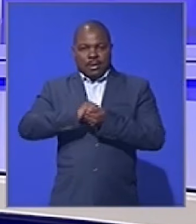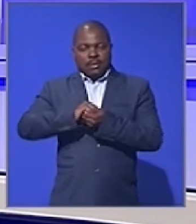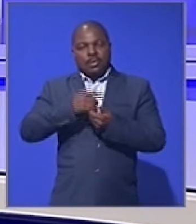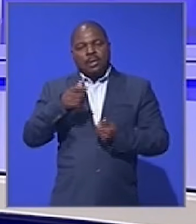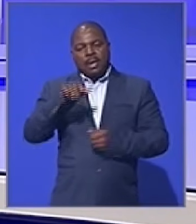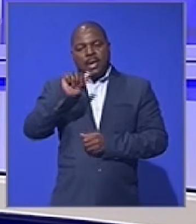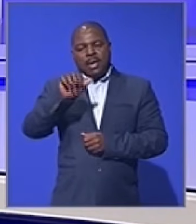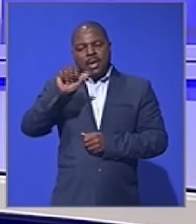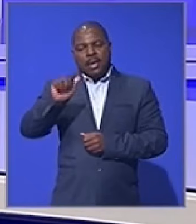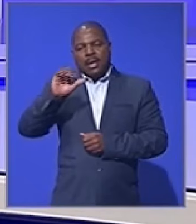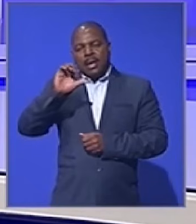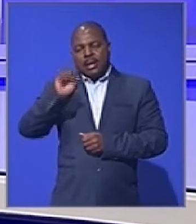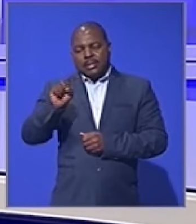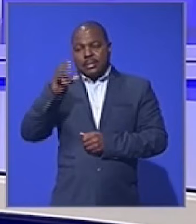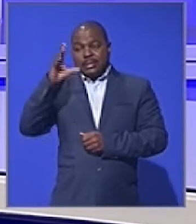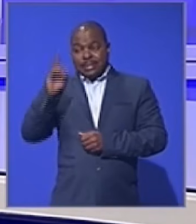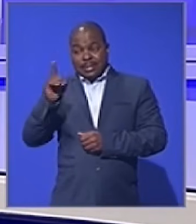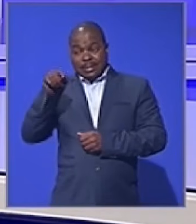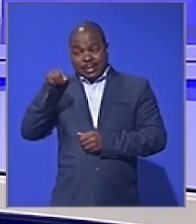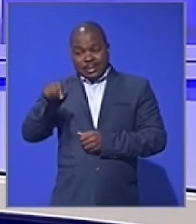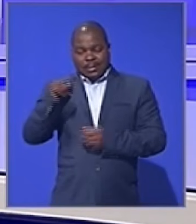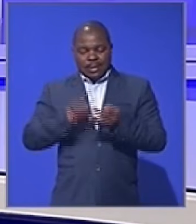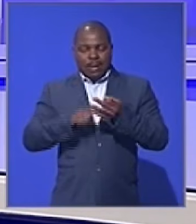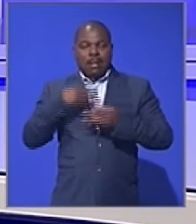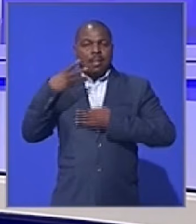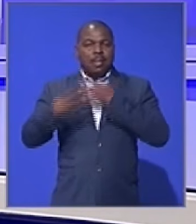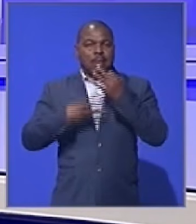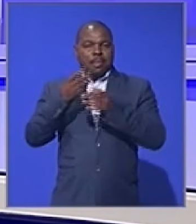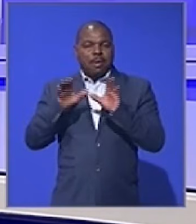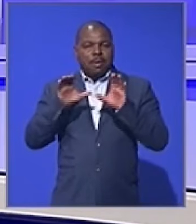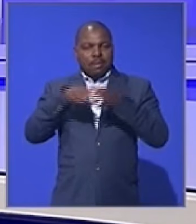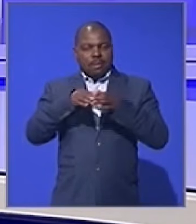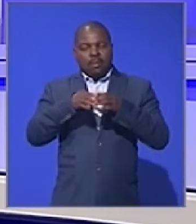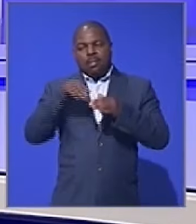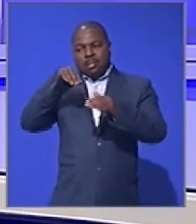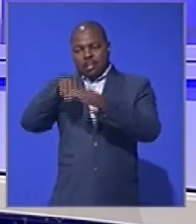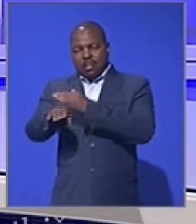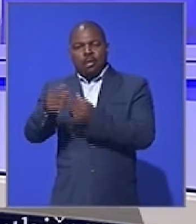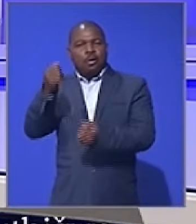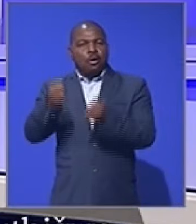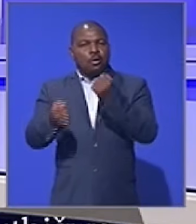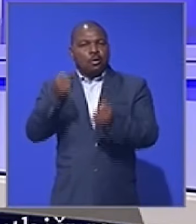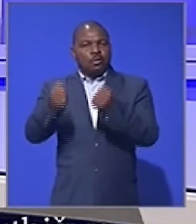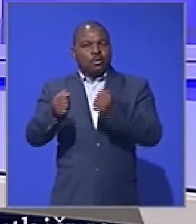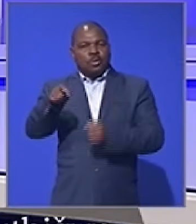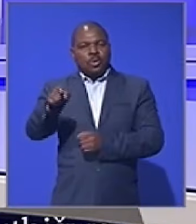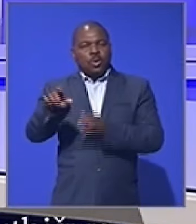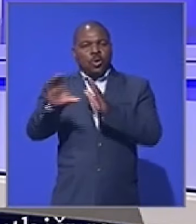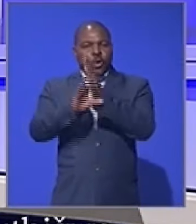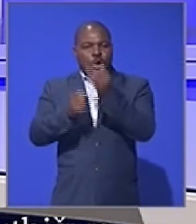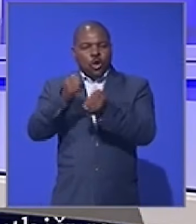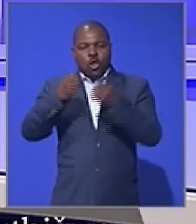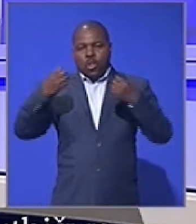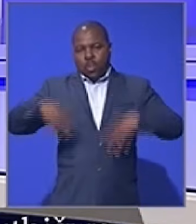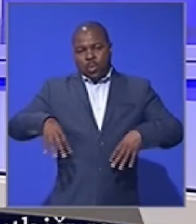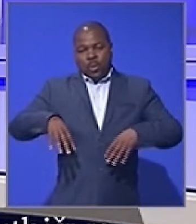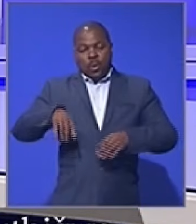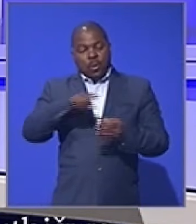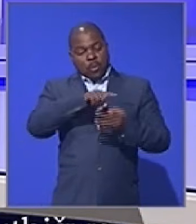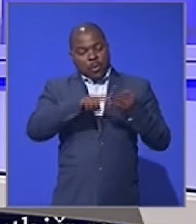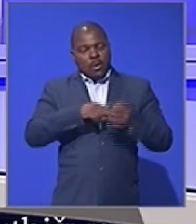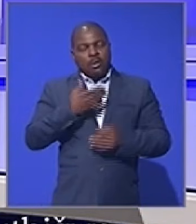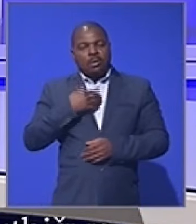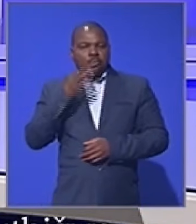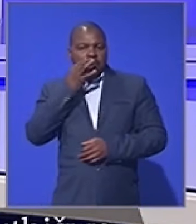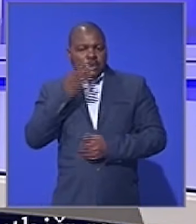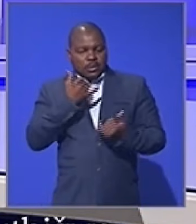goba AASD e shita le Labour Party di lahlegetšwe kgopelong ya kgorotsheko ya molaotheo ya gore